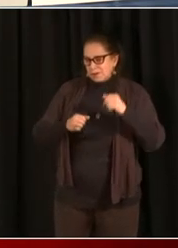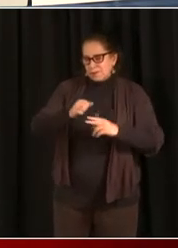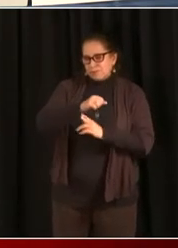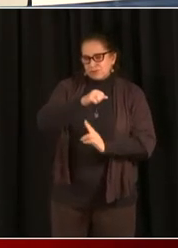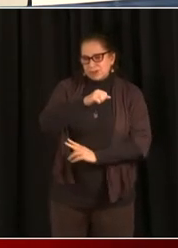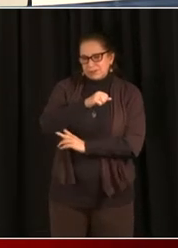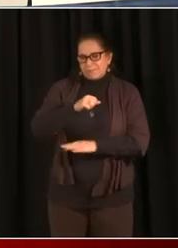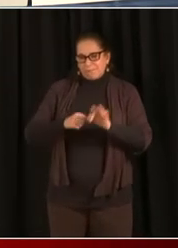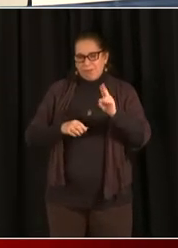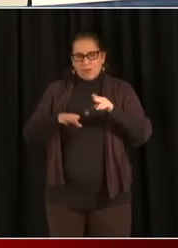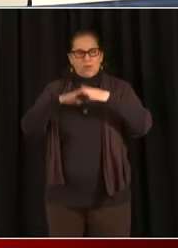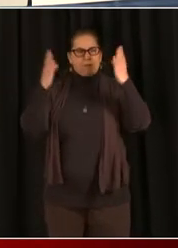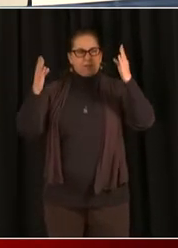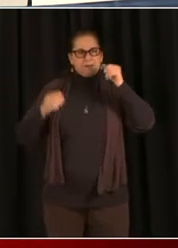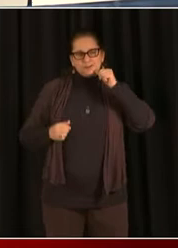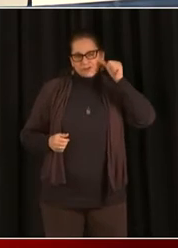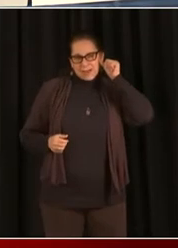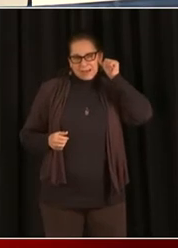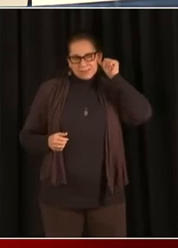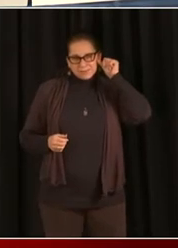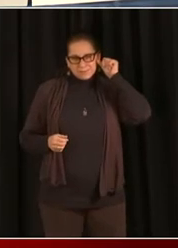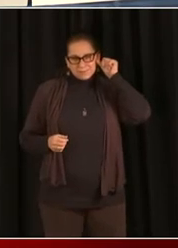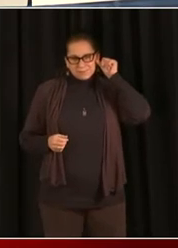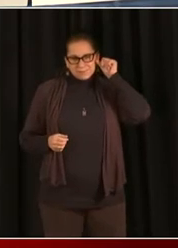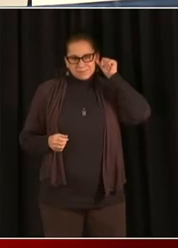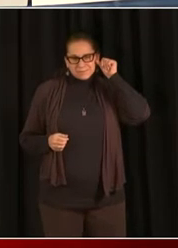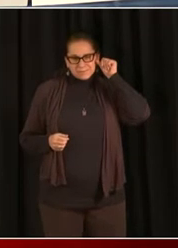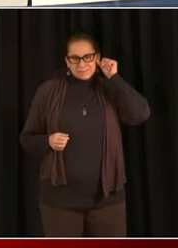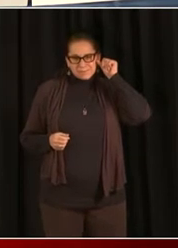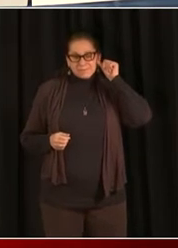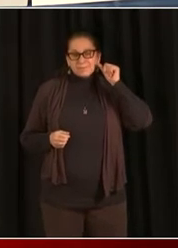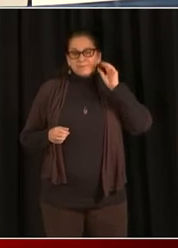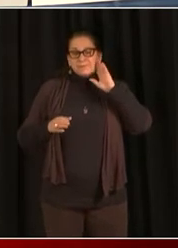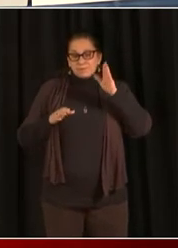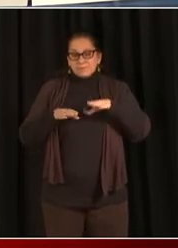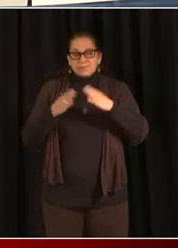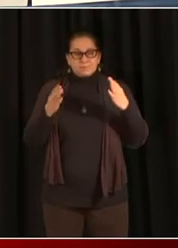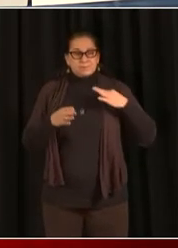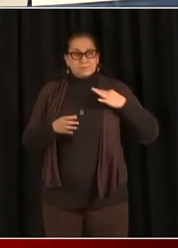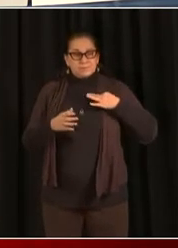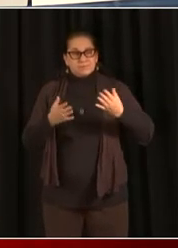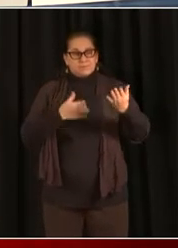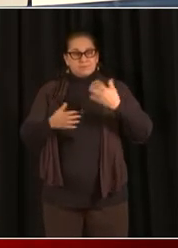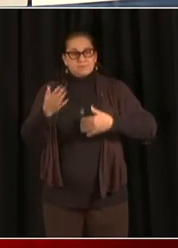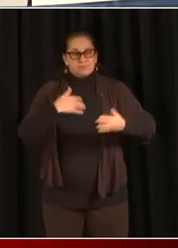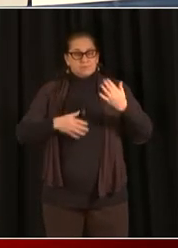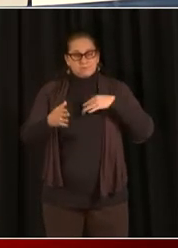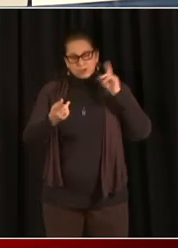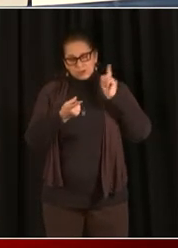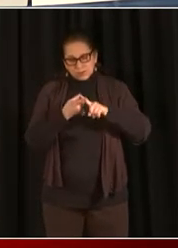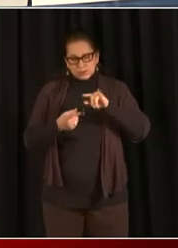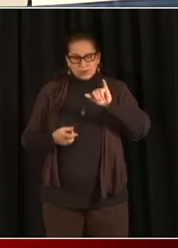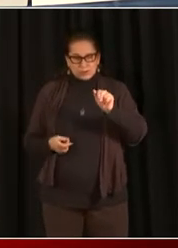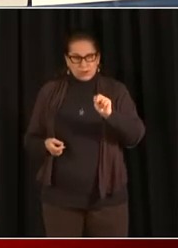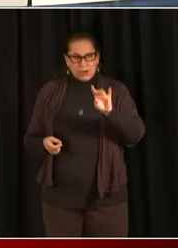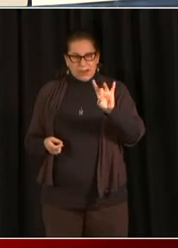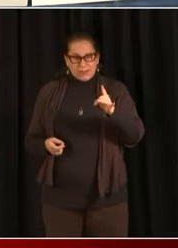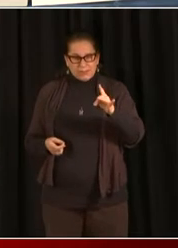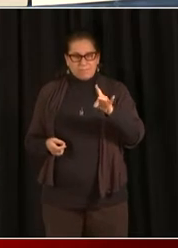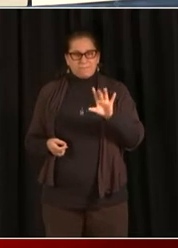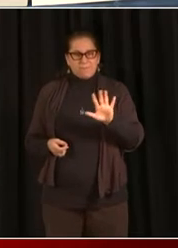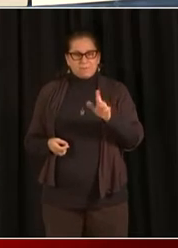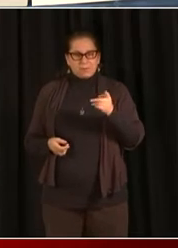open yesterday. And it will continue to remain open until January 8th at 5 p.m. is when